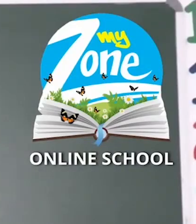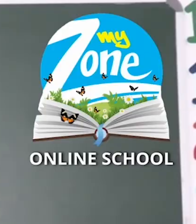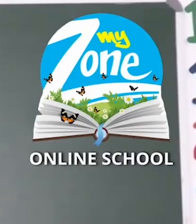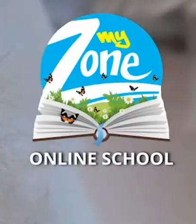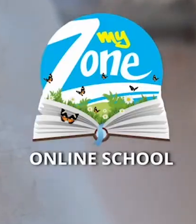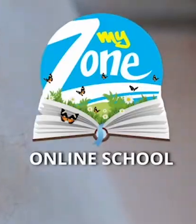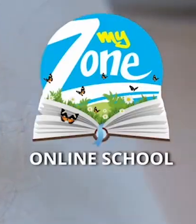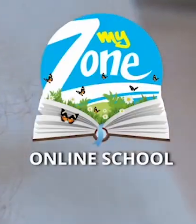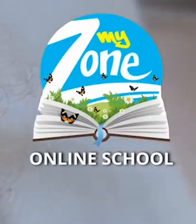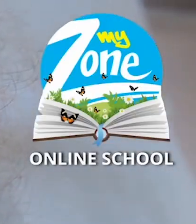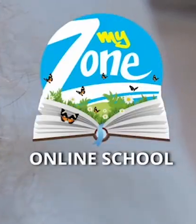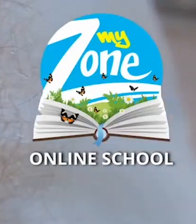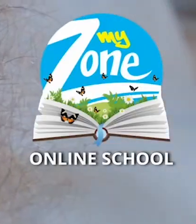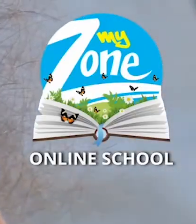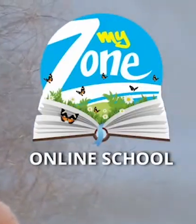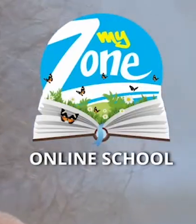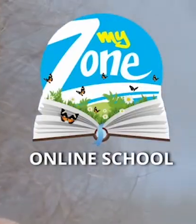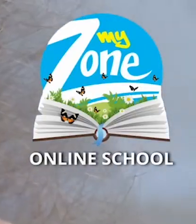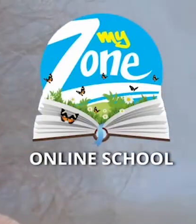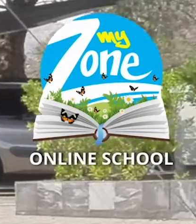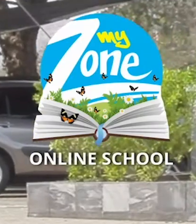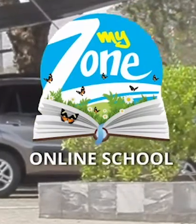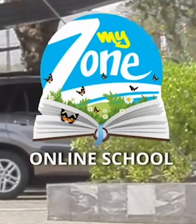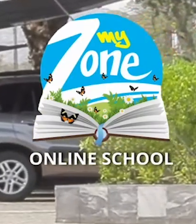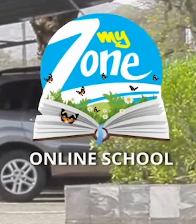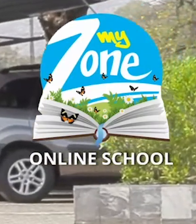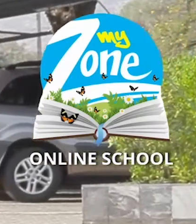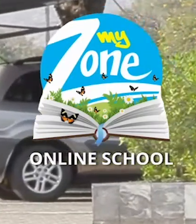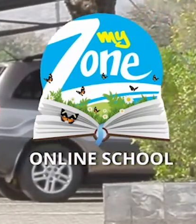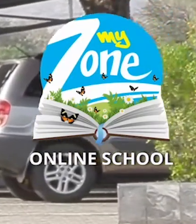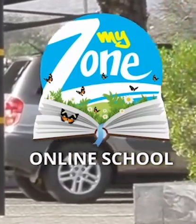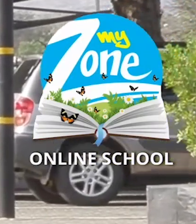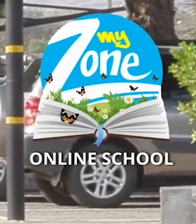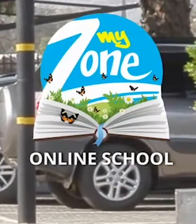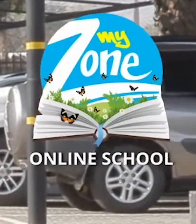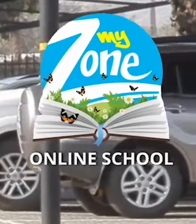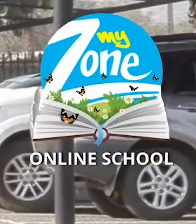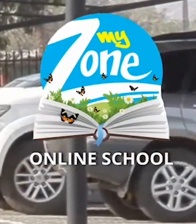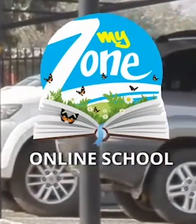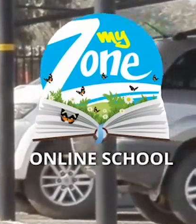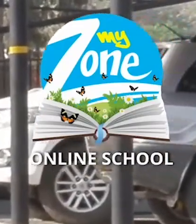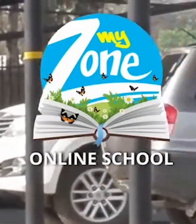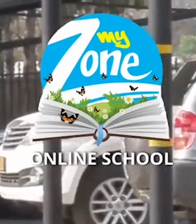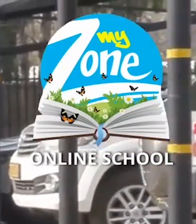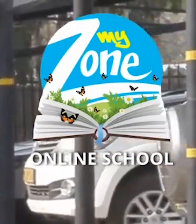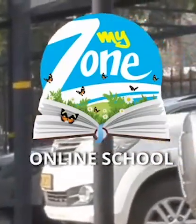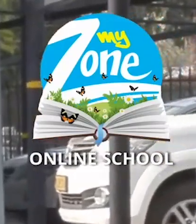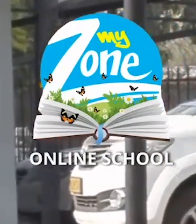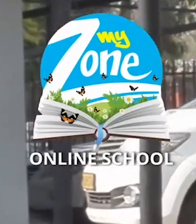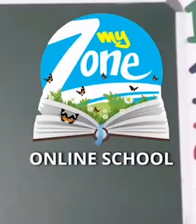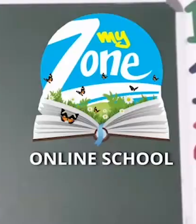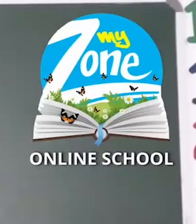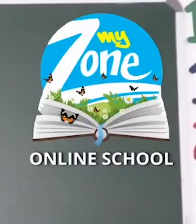don't hear or see any more cars, then you are free to cross the road.